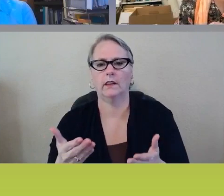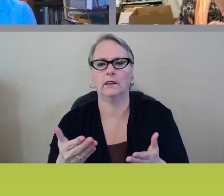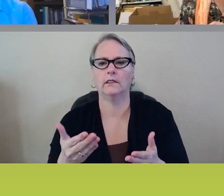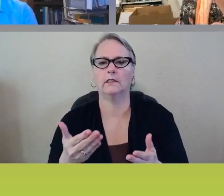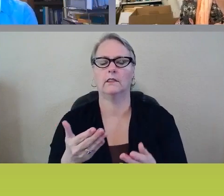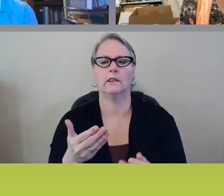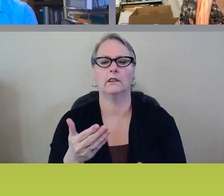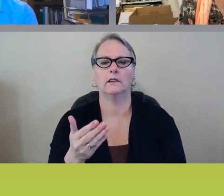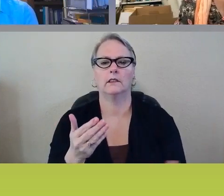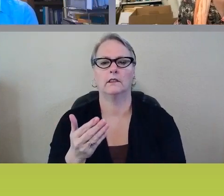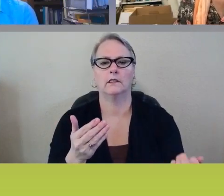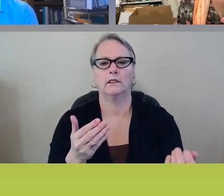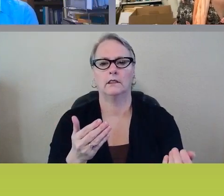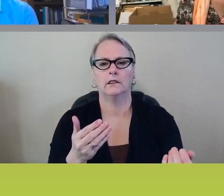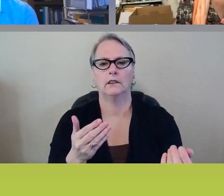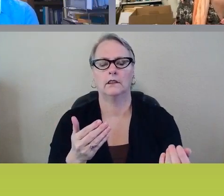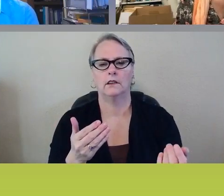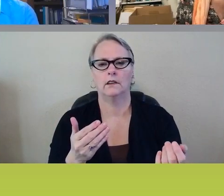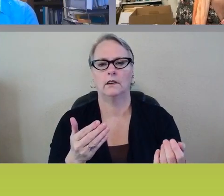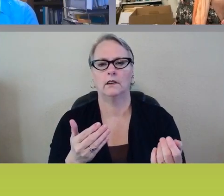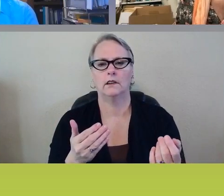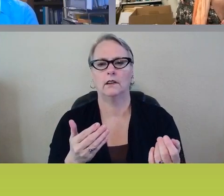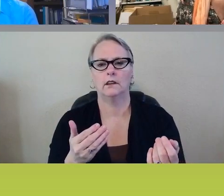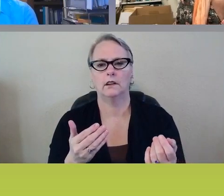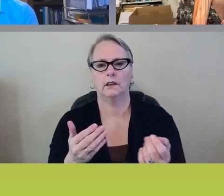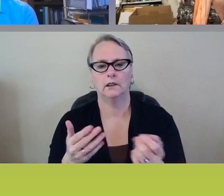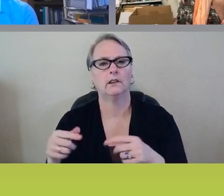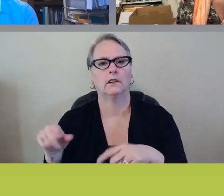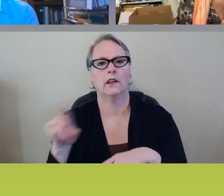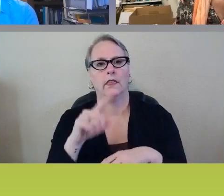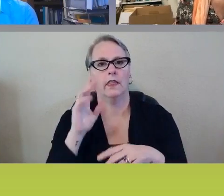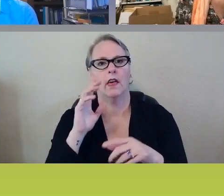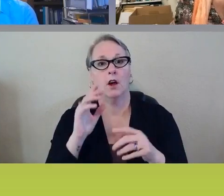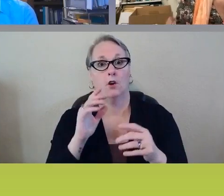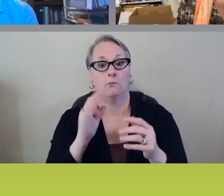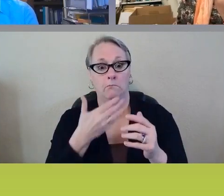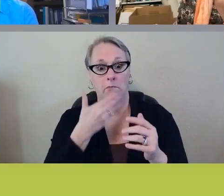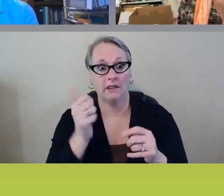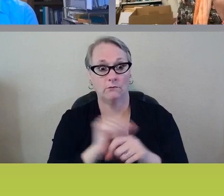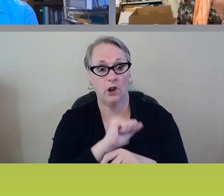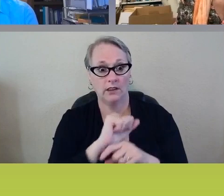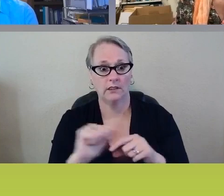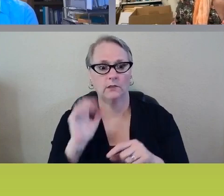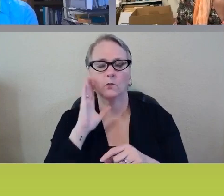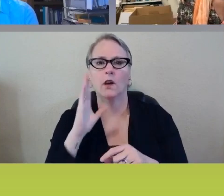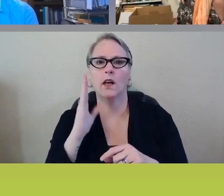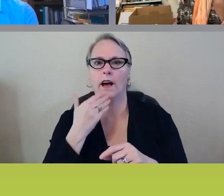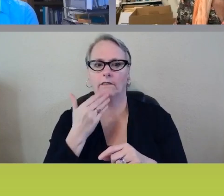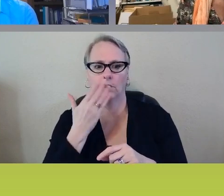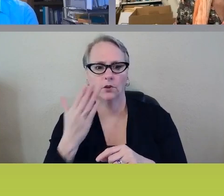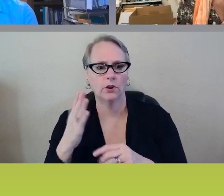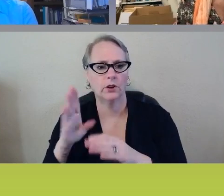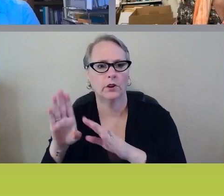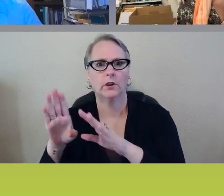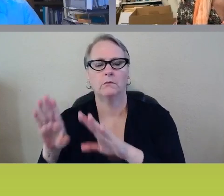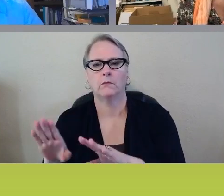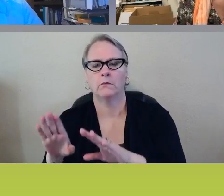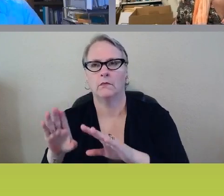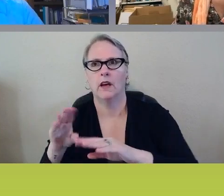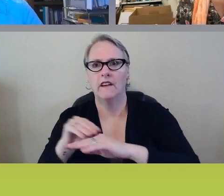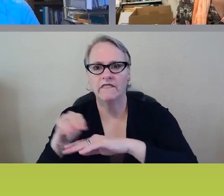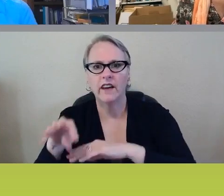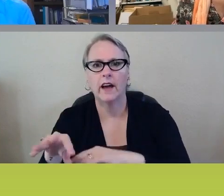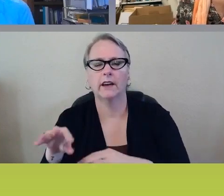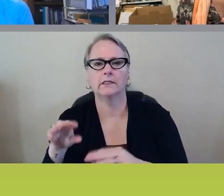have a good impact on the behavior or the health of whoever uses that